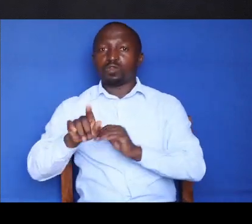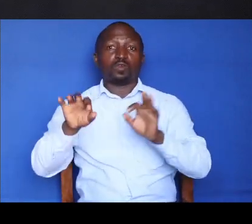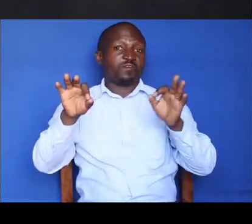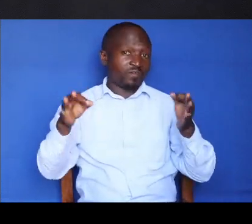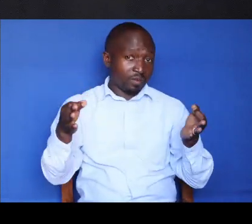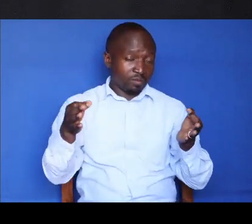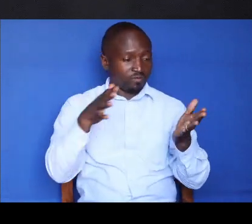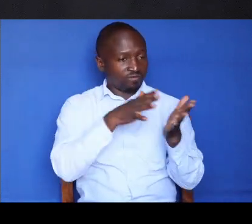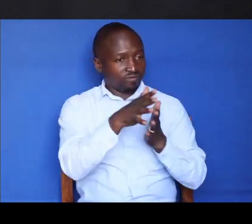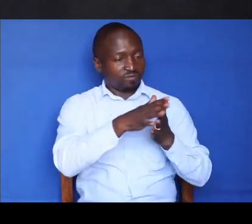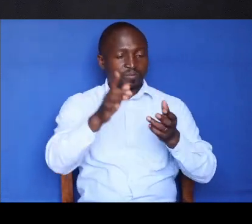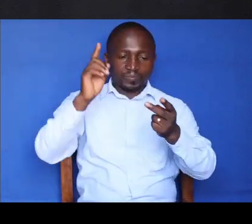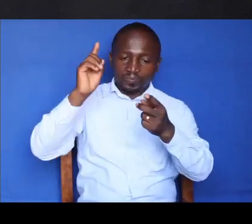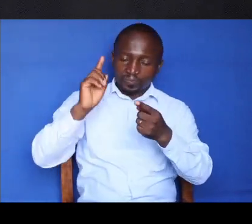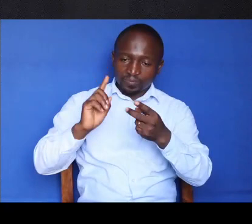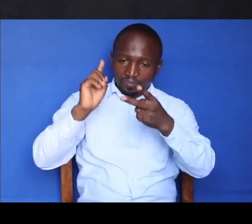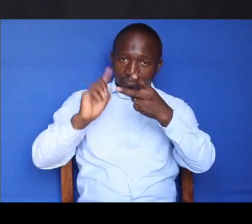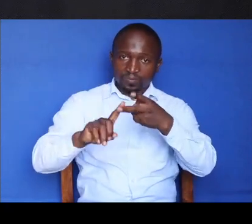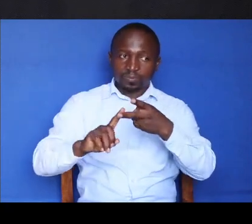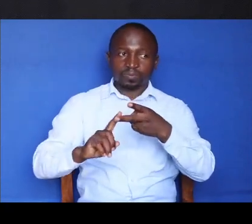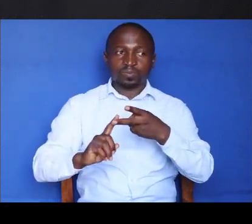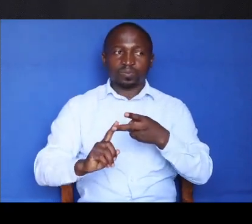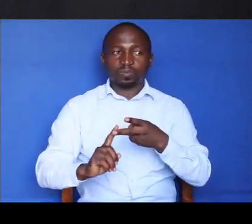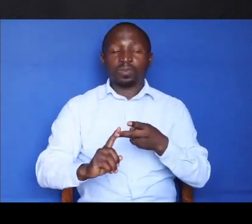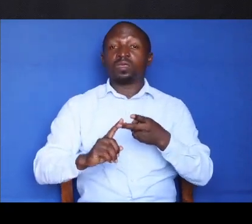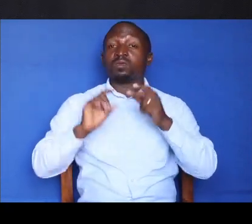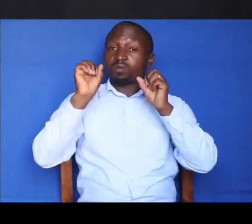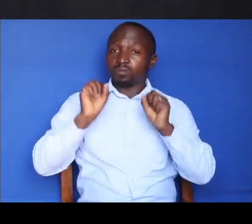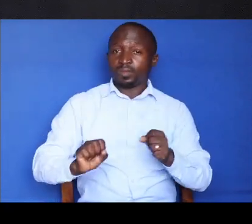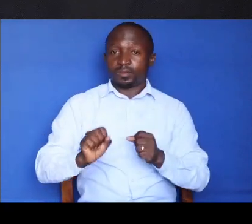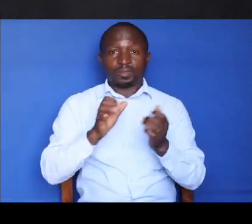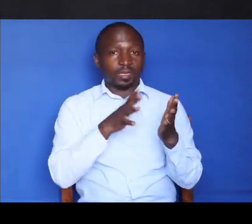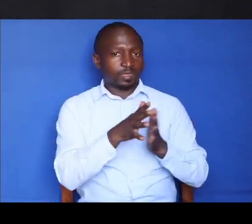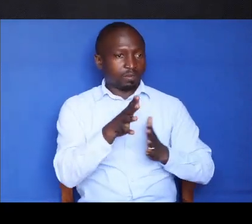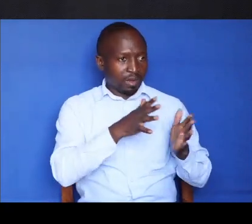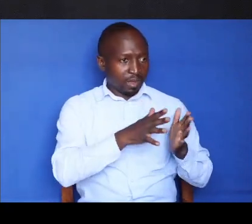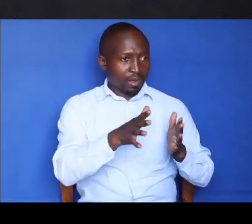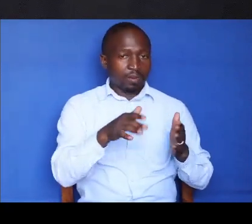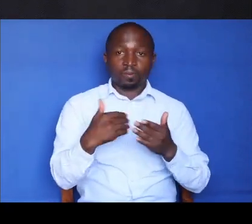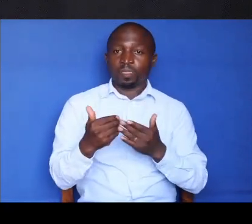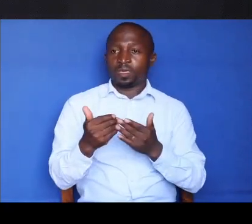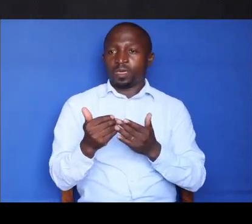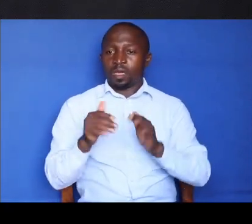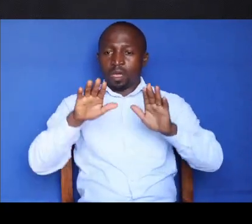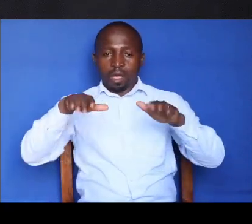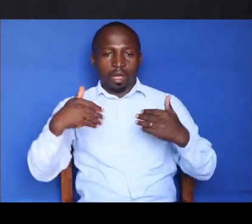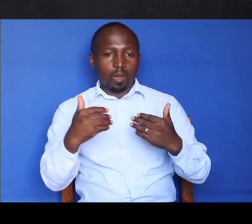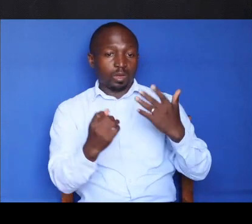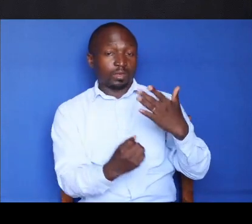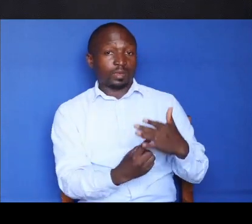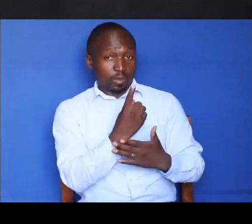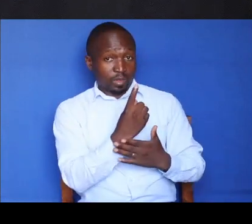its appearance. 2, you should say